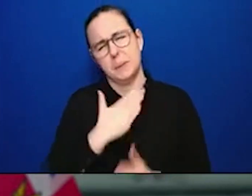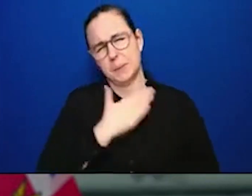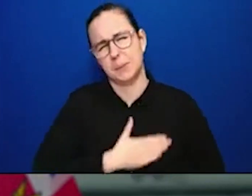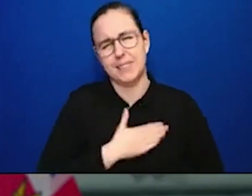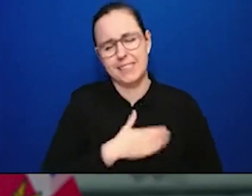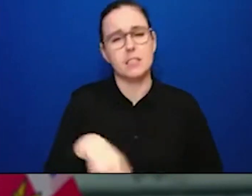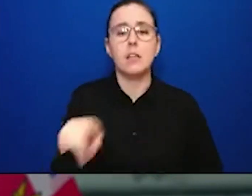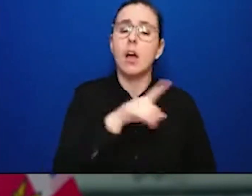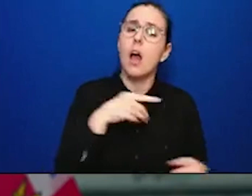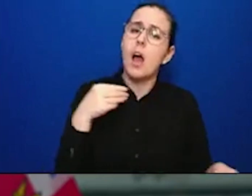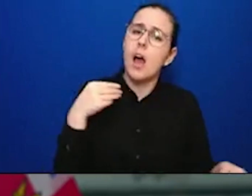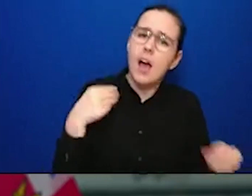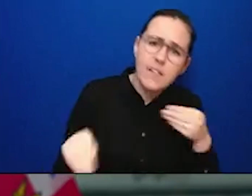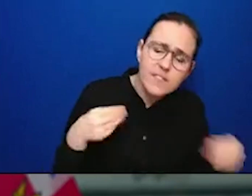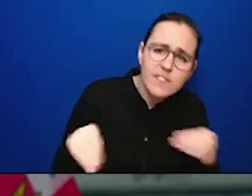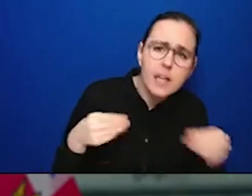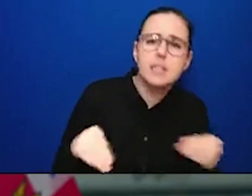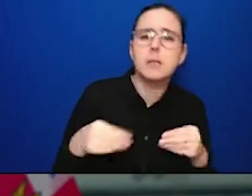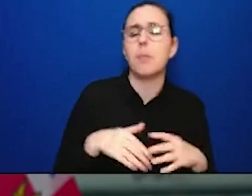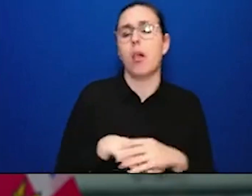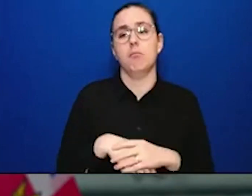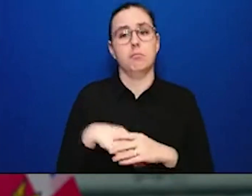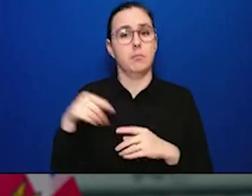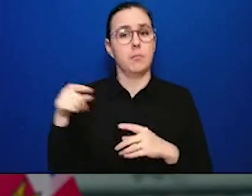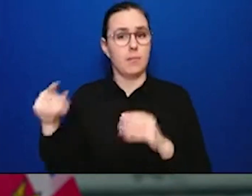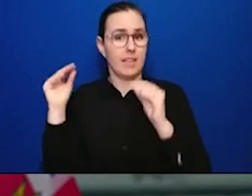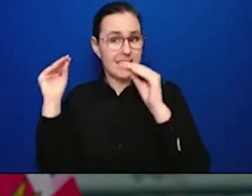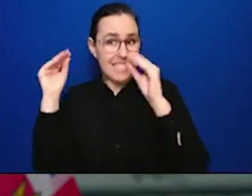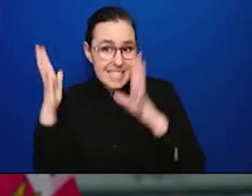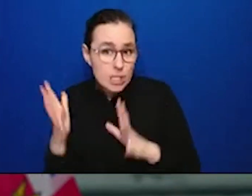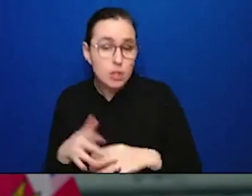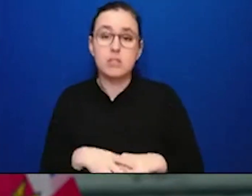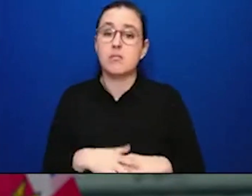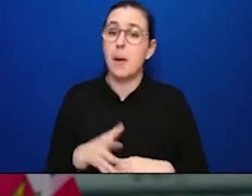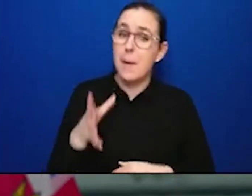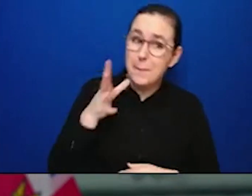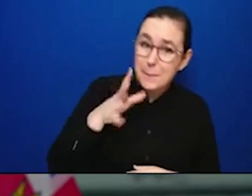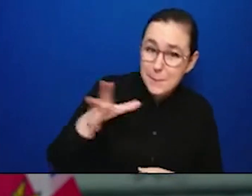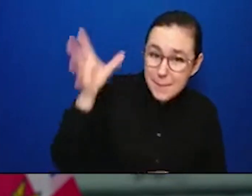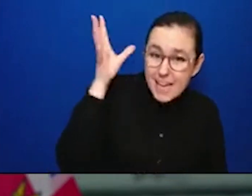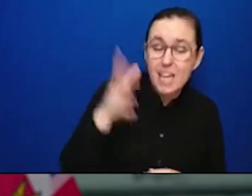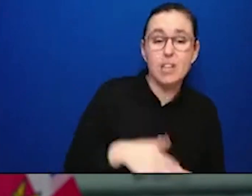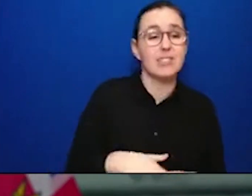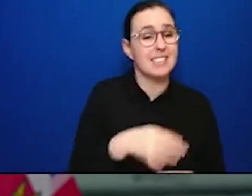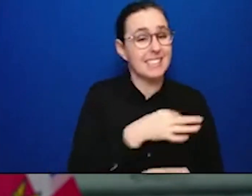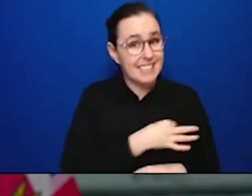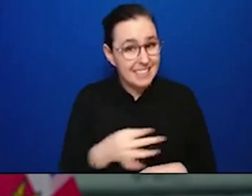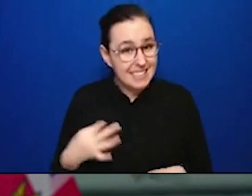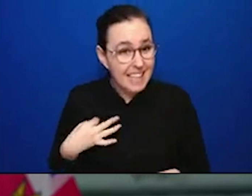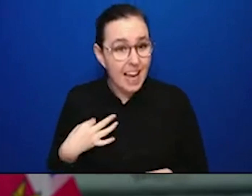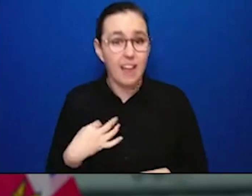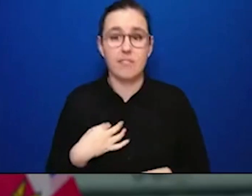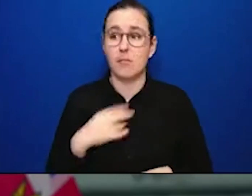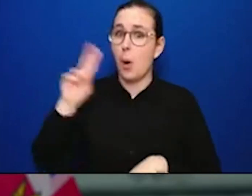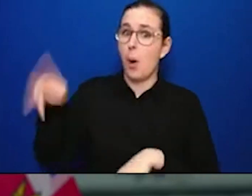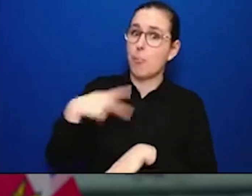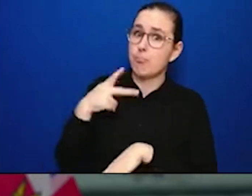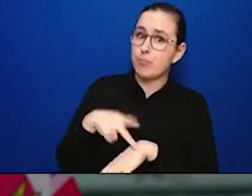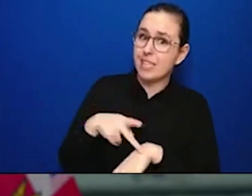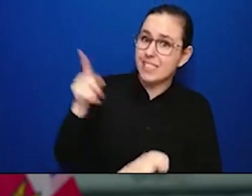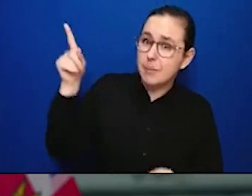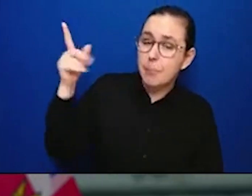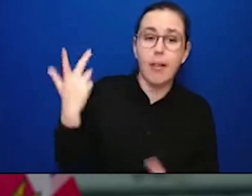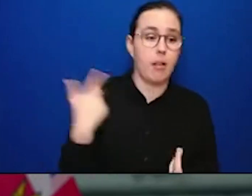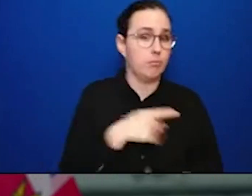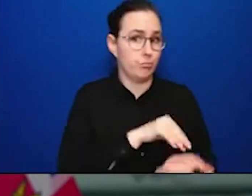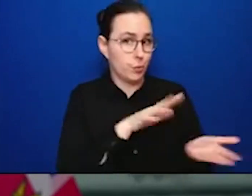and teachers and parents, and of course, kids too. If your children are higher risk, it may mean things like